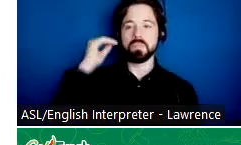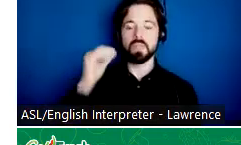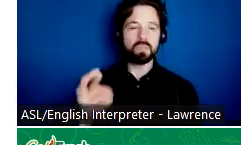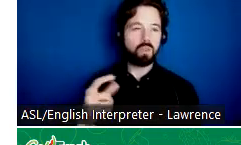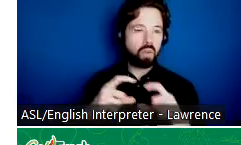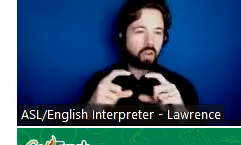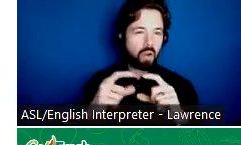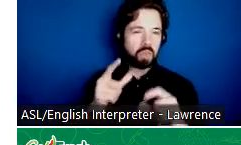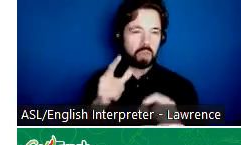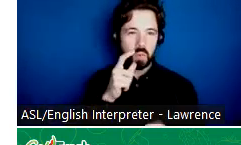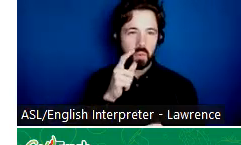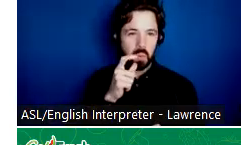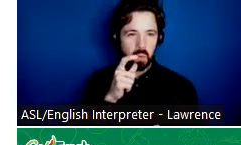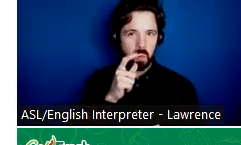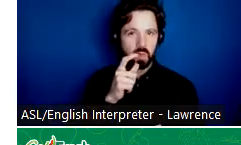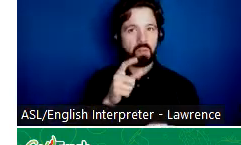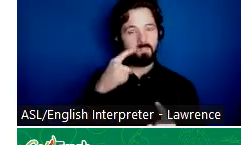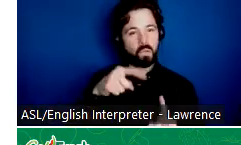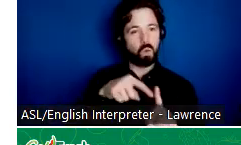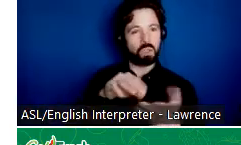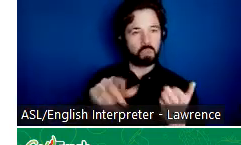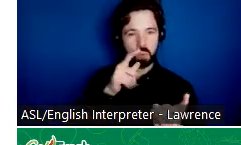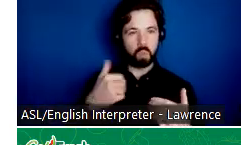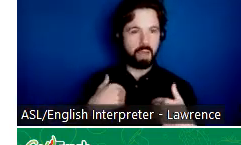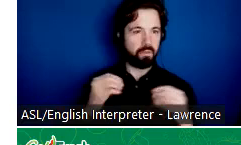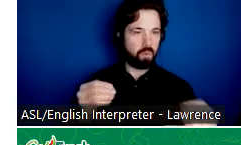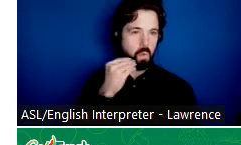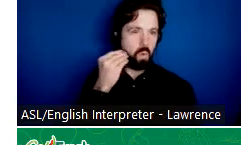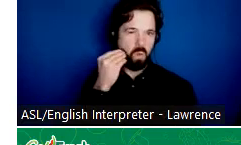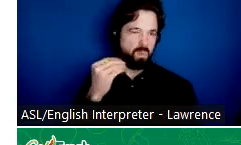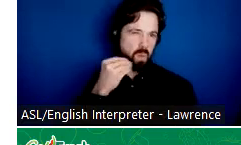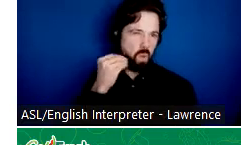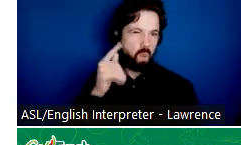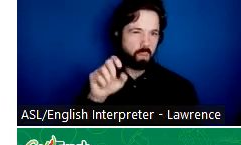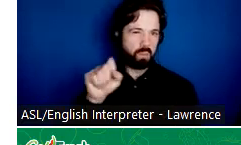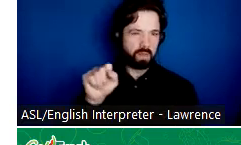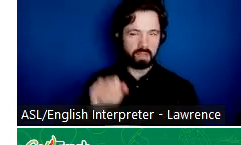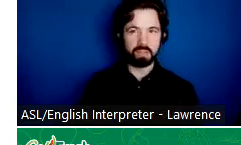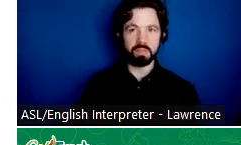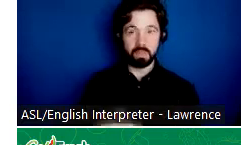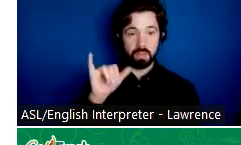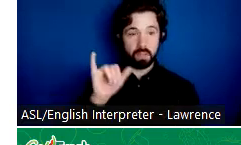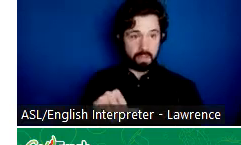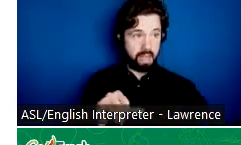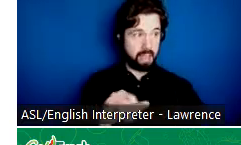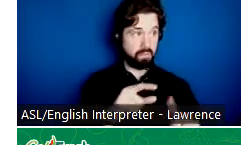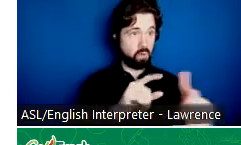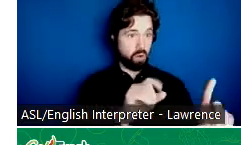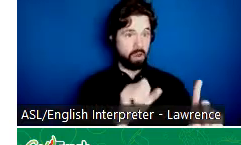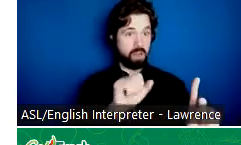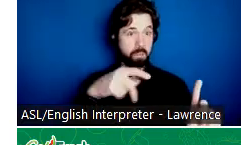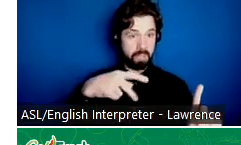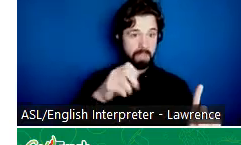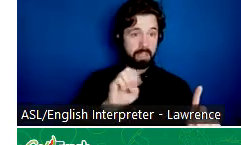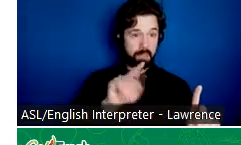homelessness were sent out to county offices. Will this be the same for S-EBT program? So yes, so